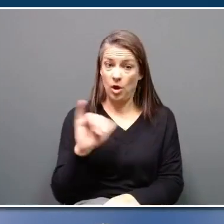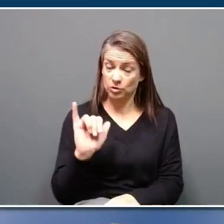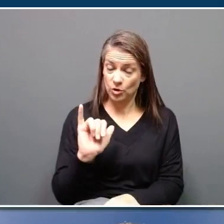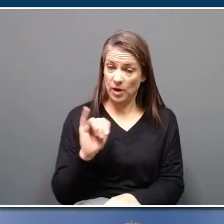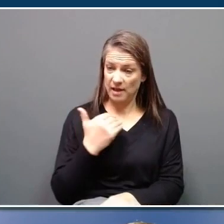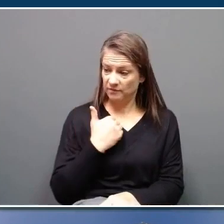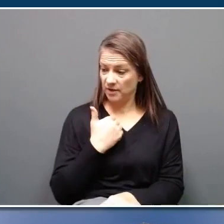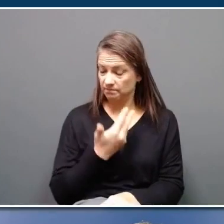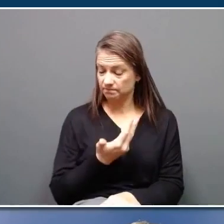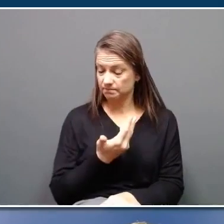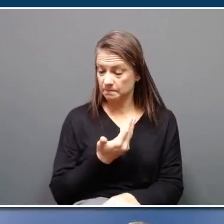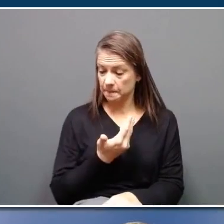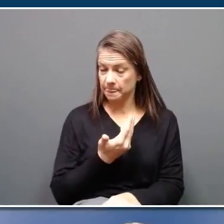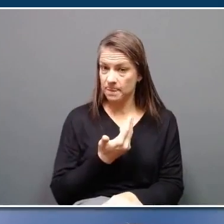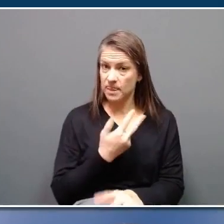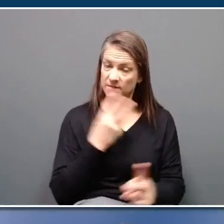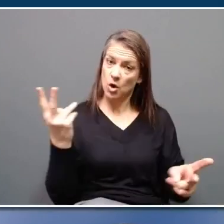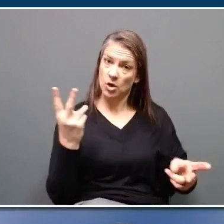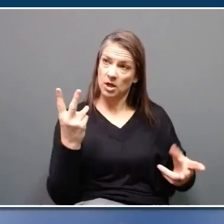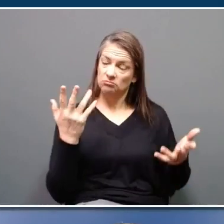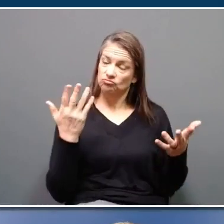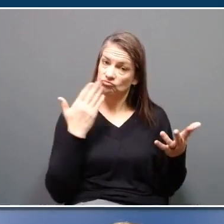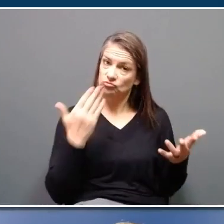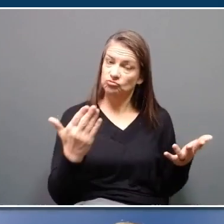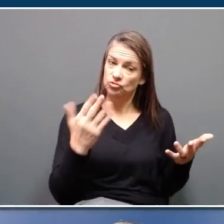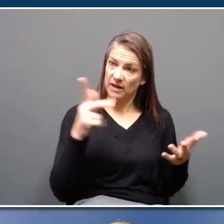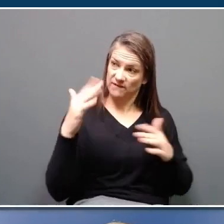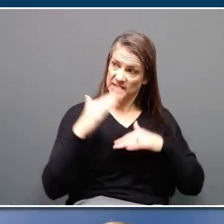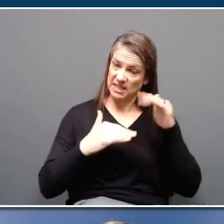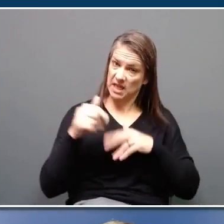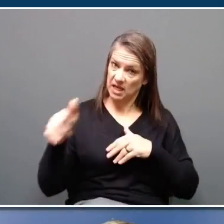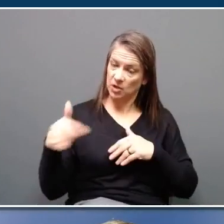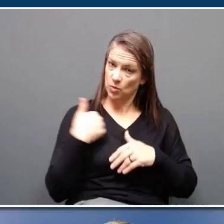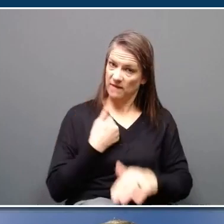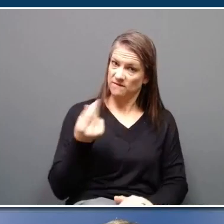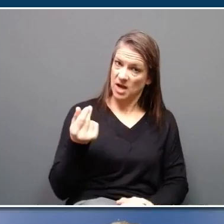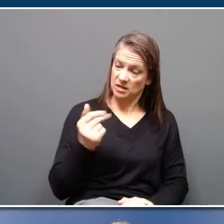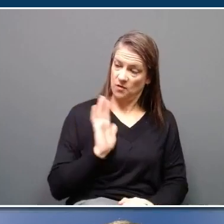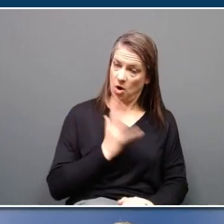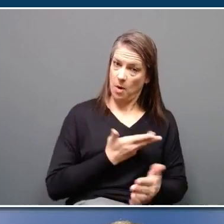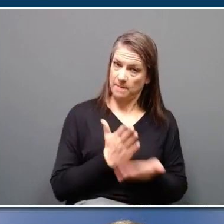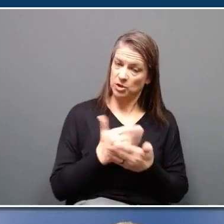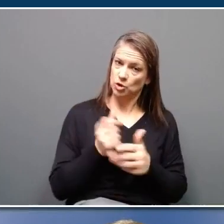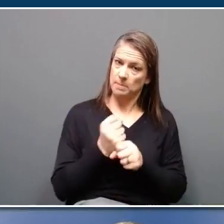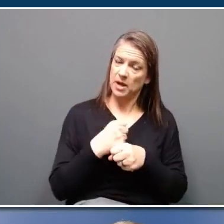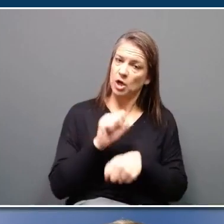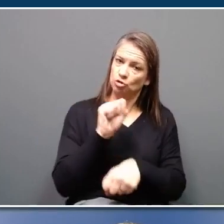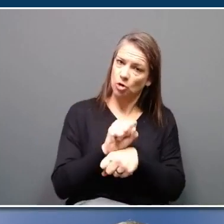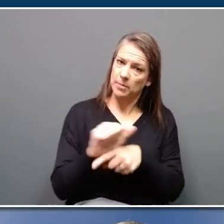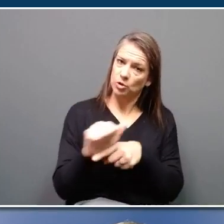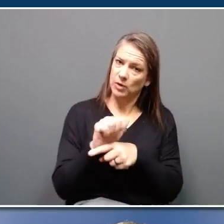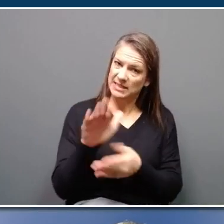a very forward-looking facility that we were funding in our budget that created a job training center